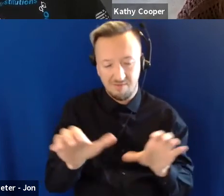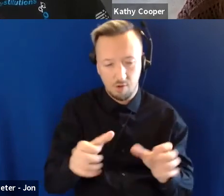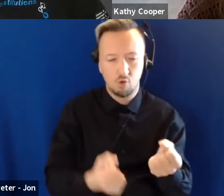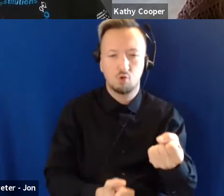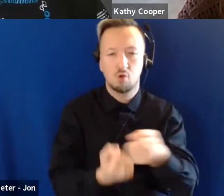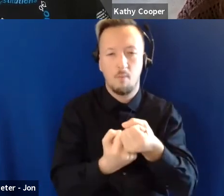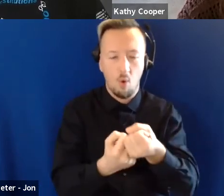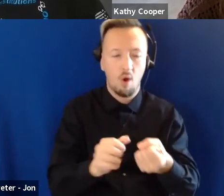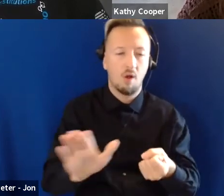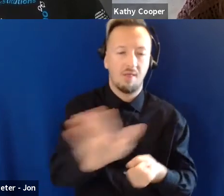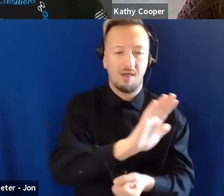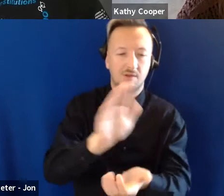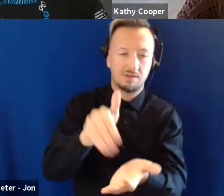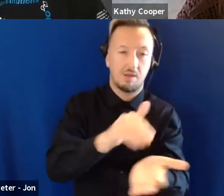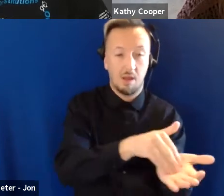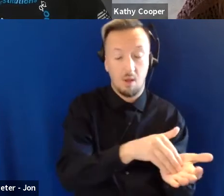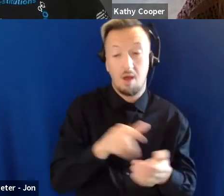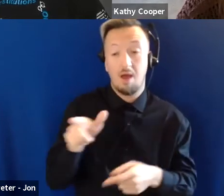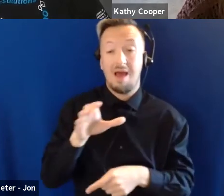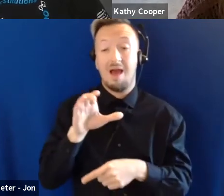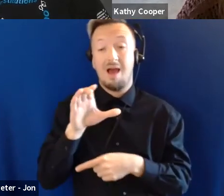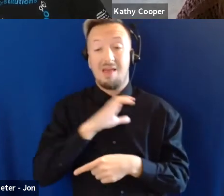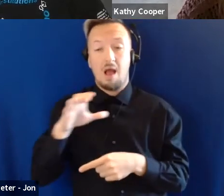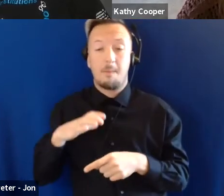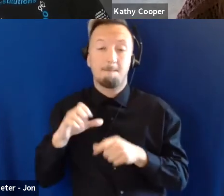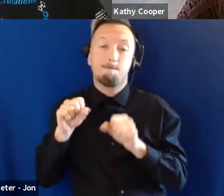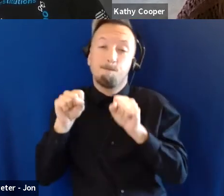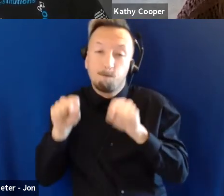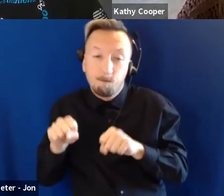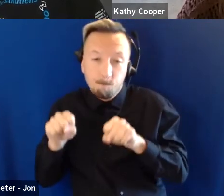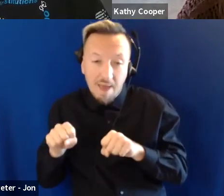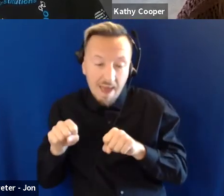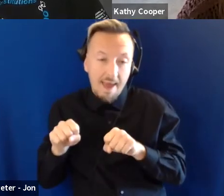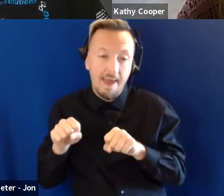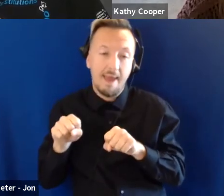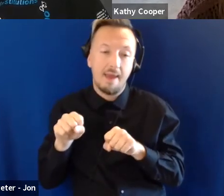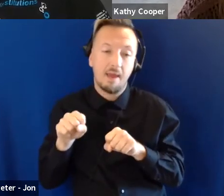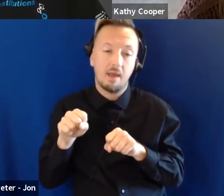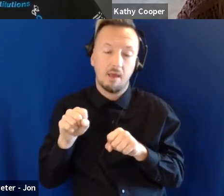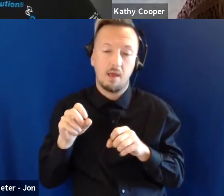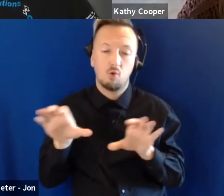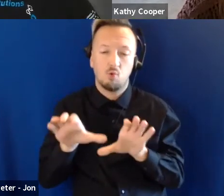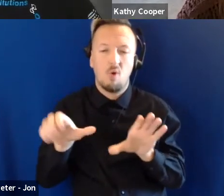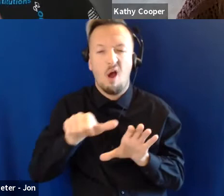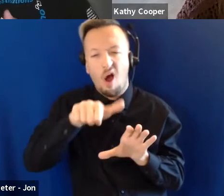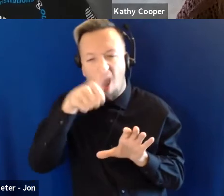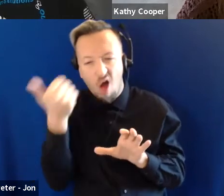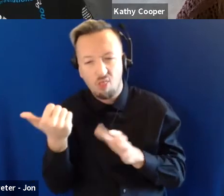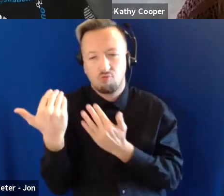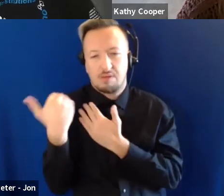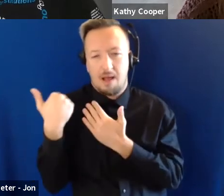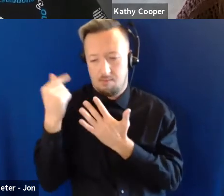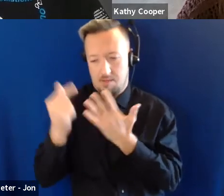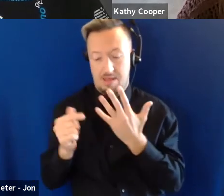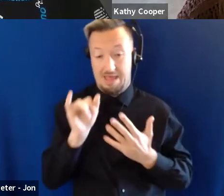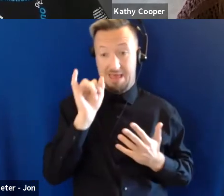the centers. And the council may perform other functions as the council deems